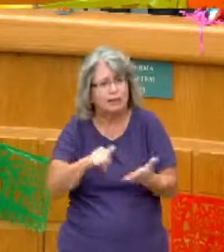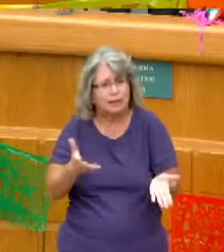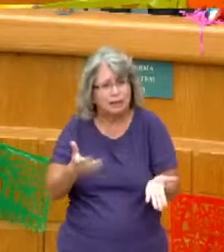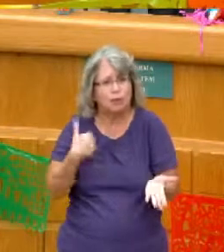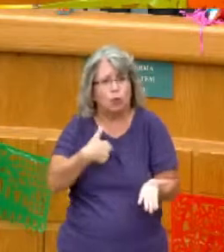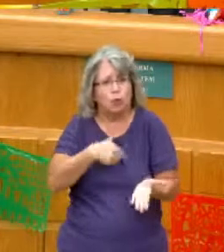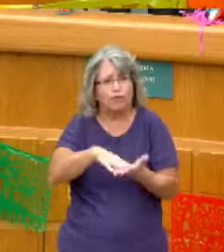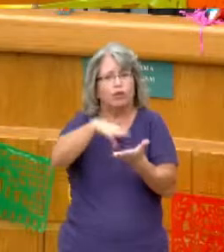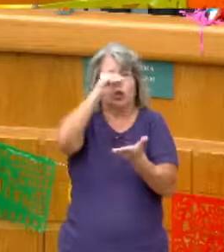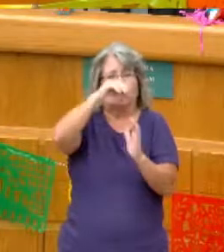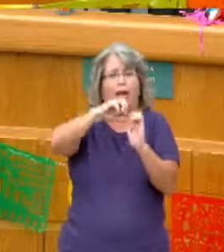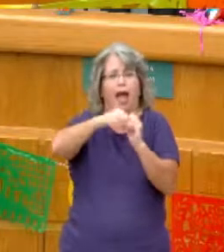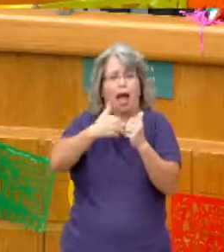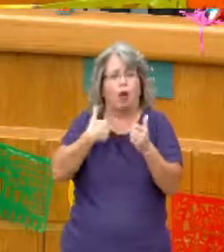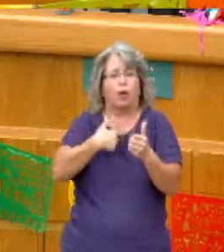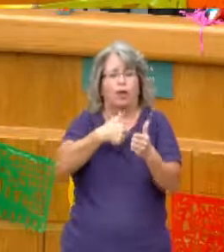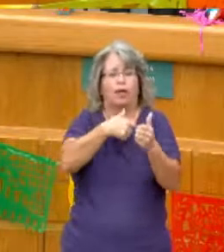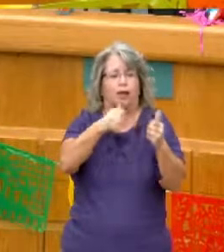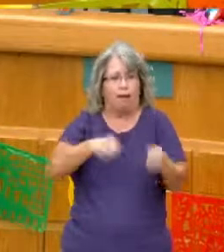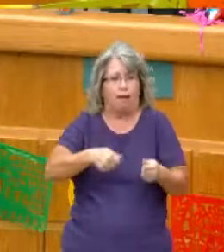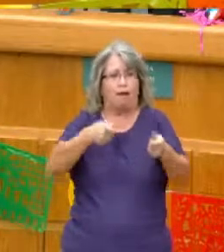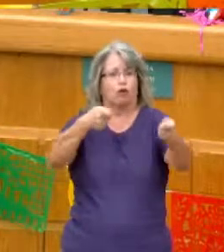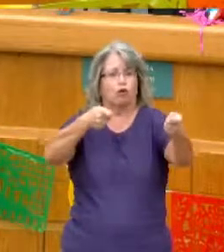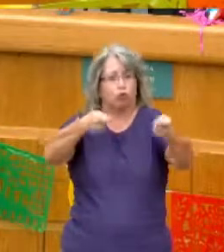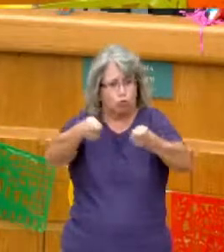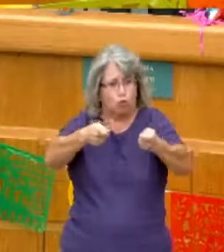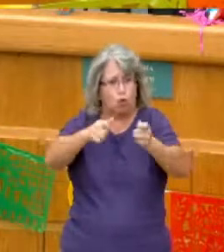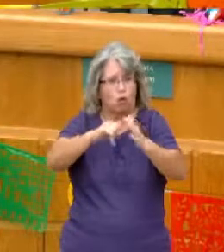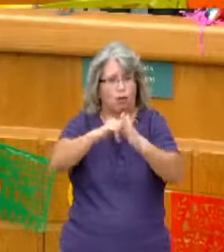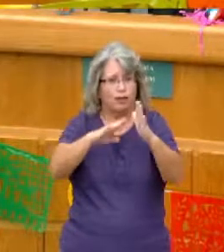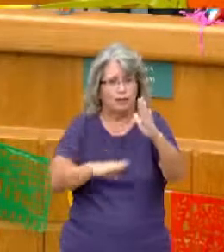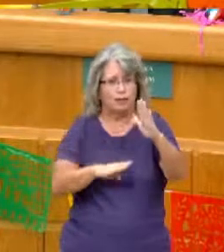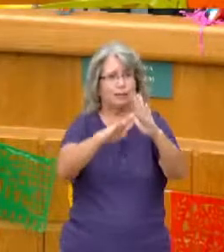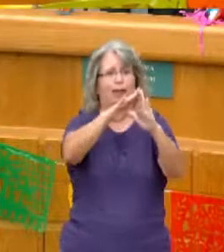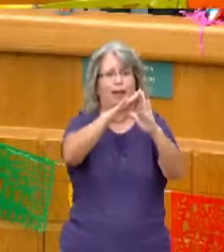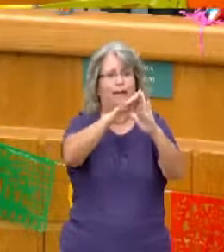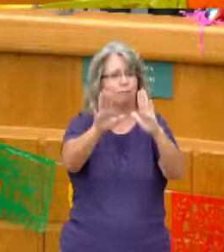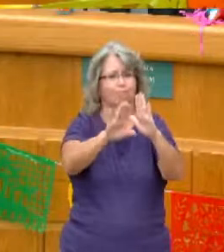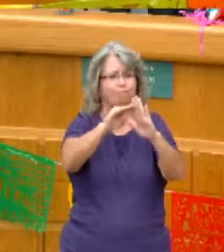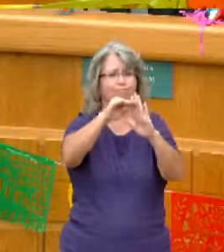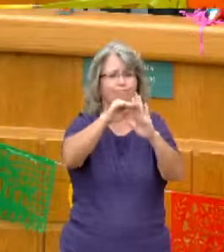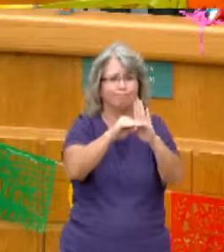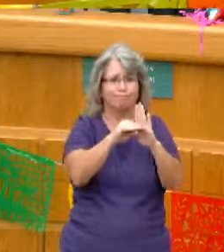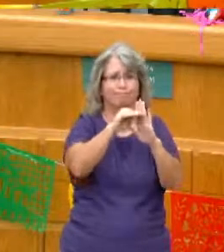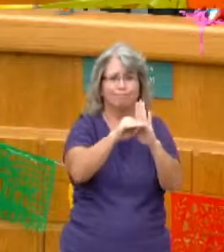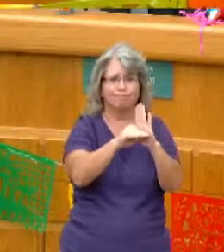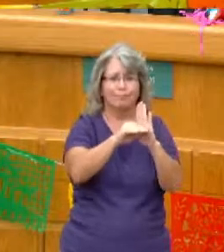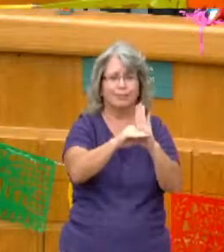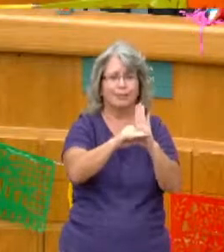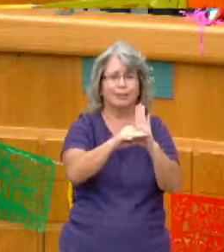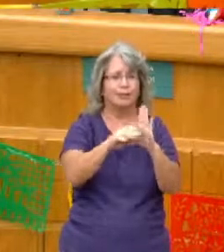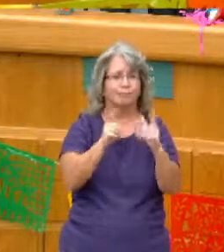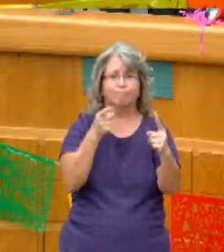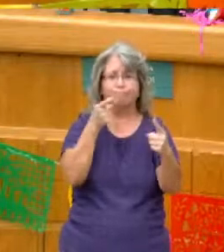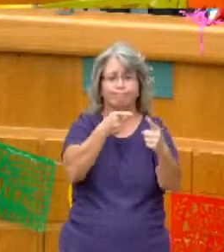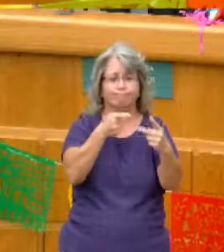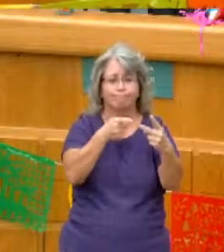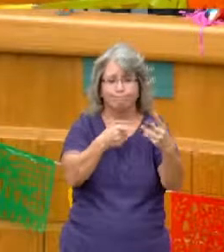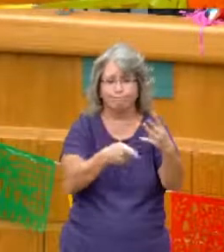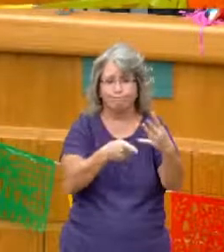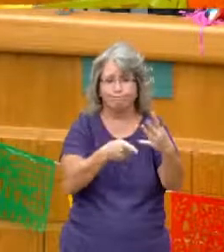down. Ultimately, it all boils down to following the public health precautions, the